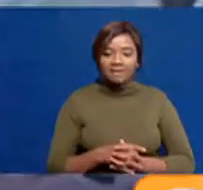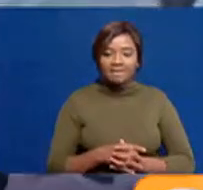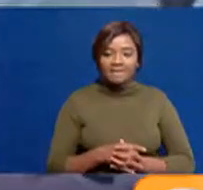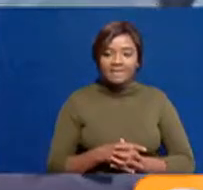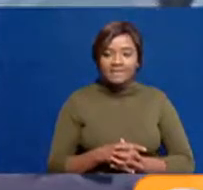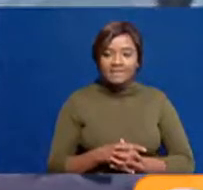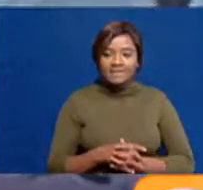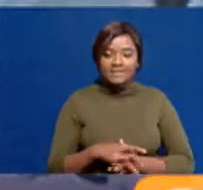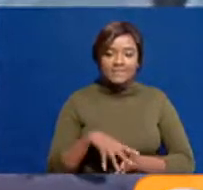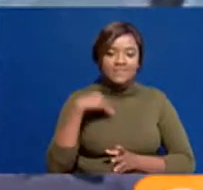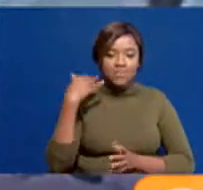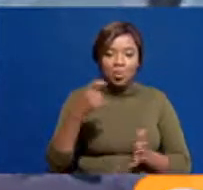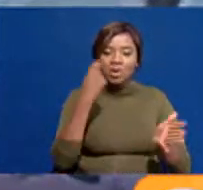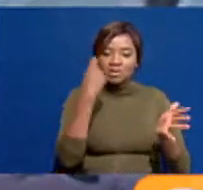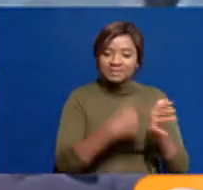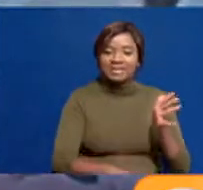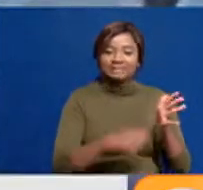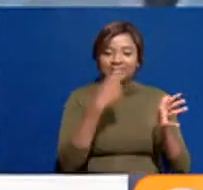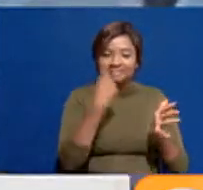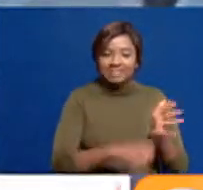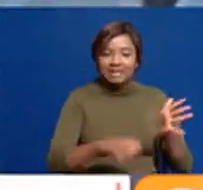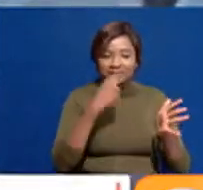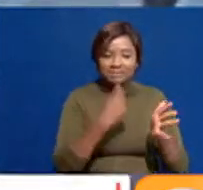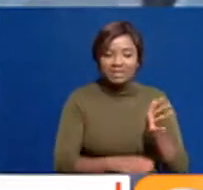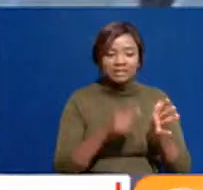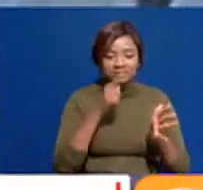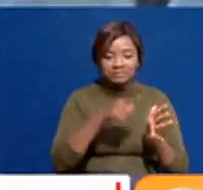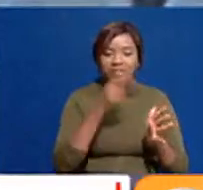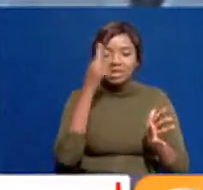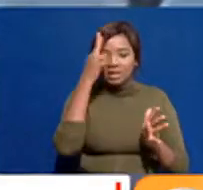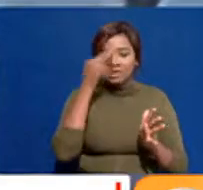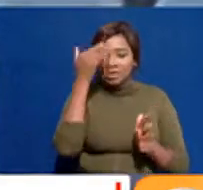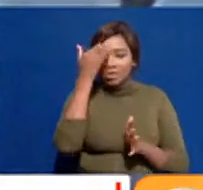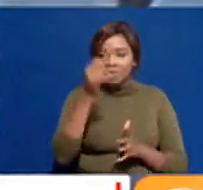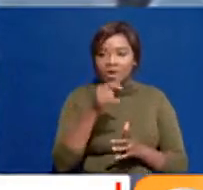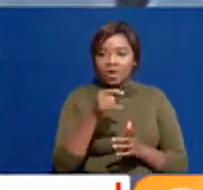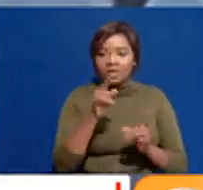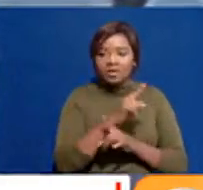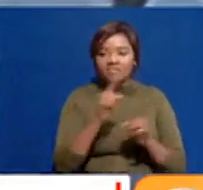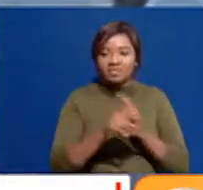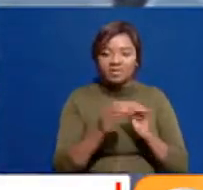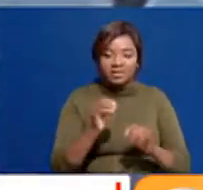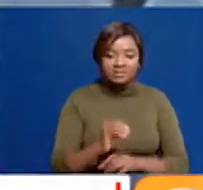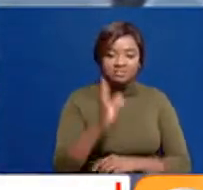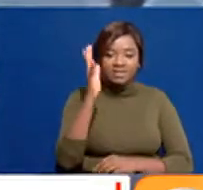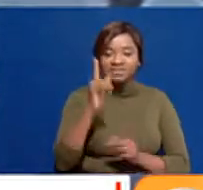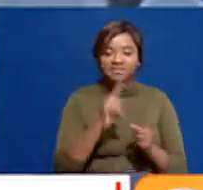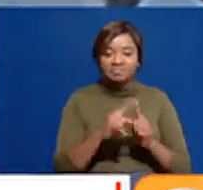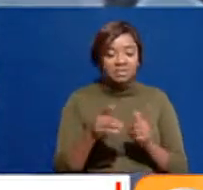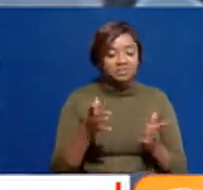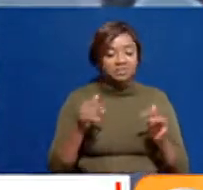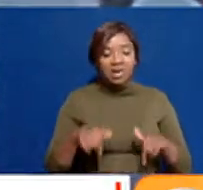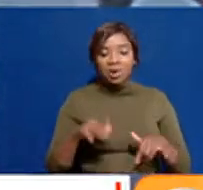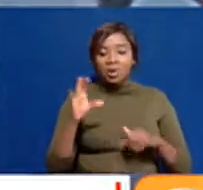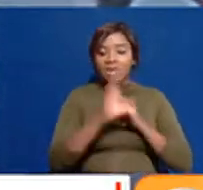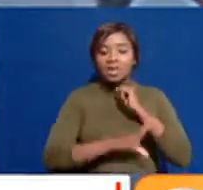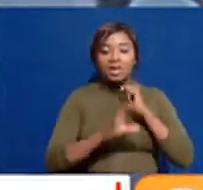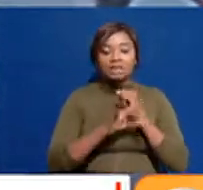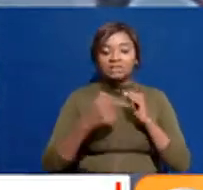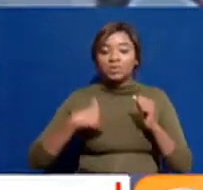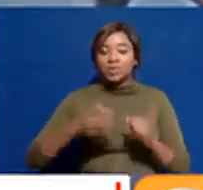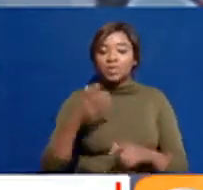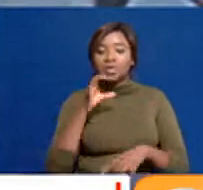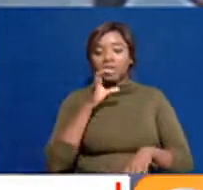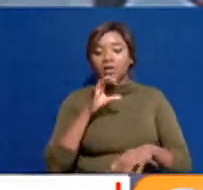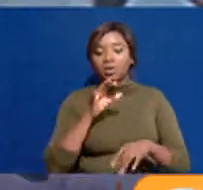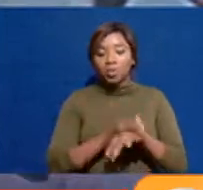of constant taxation. There is a lot of taxation. In fact, I think the only business that we're very good at as a country now is just